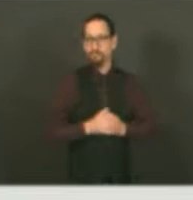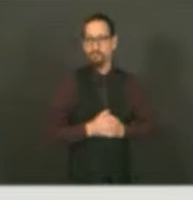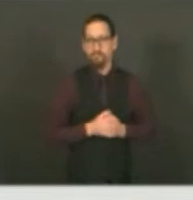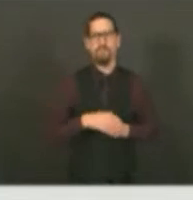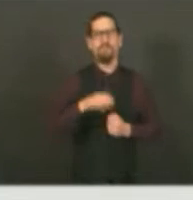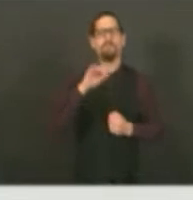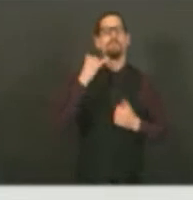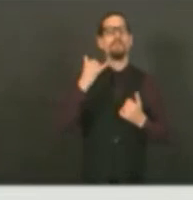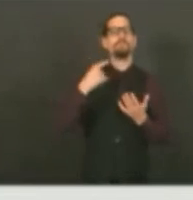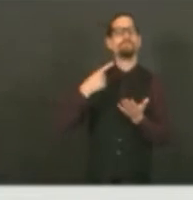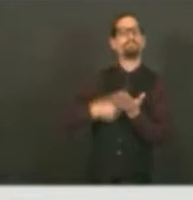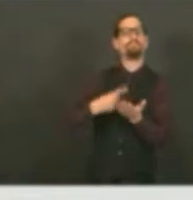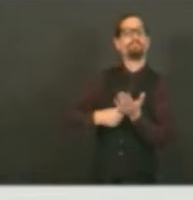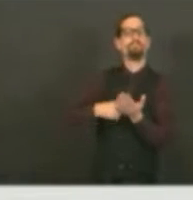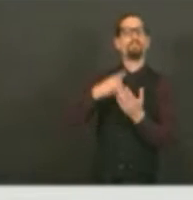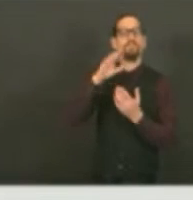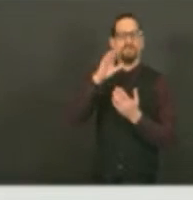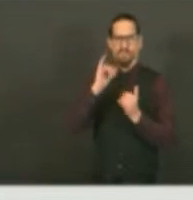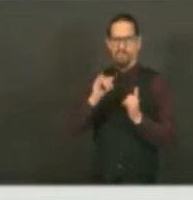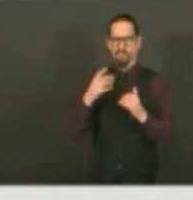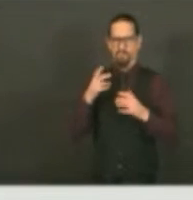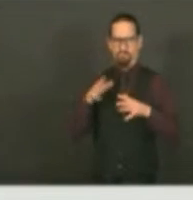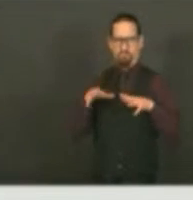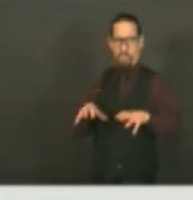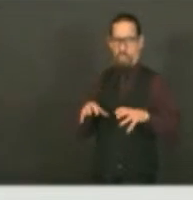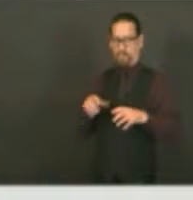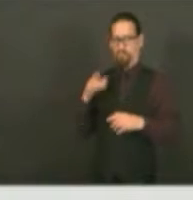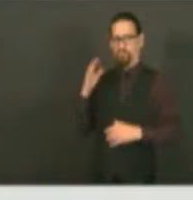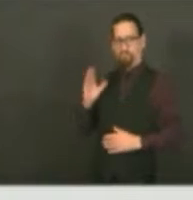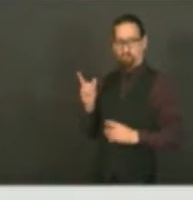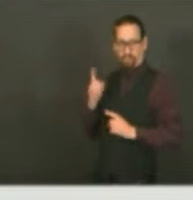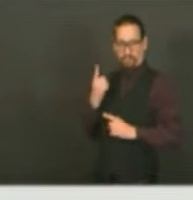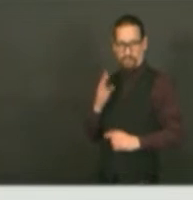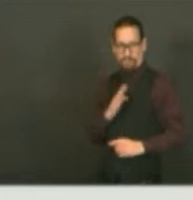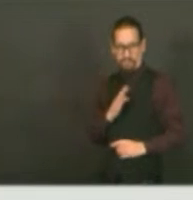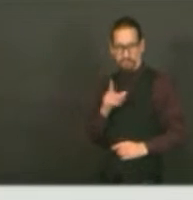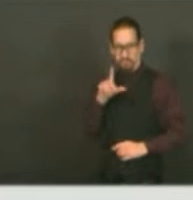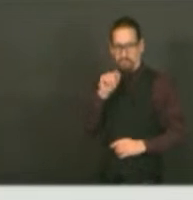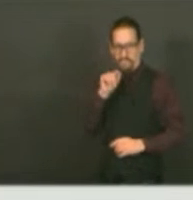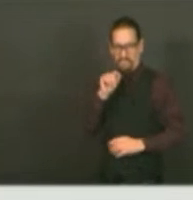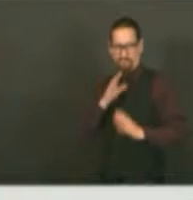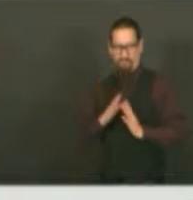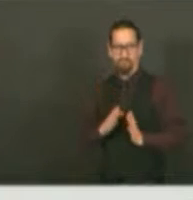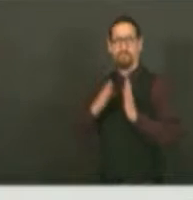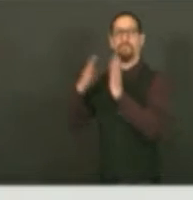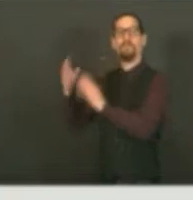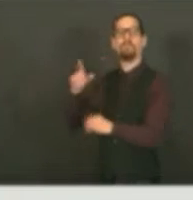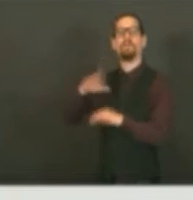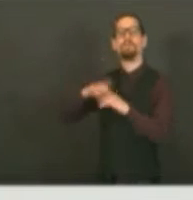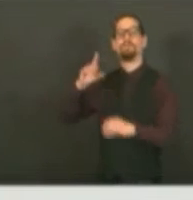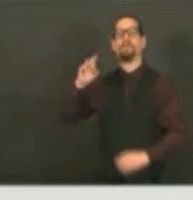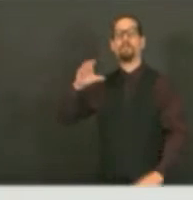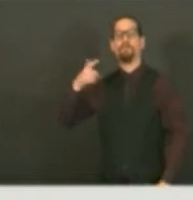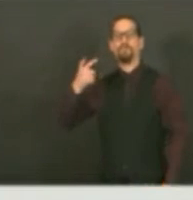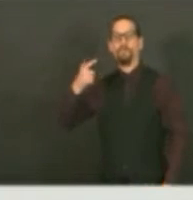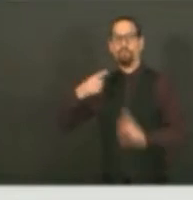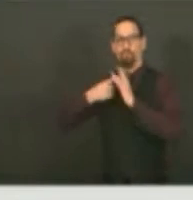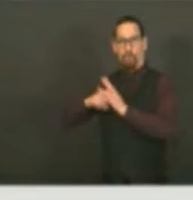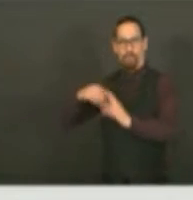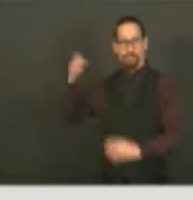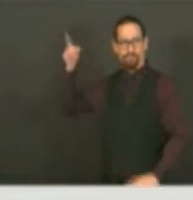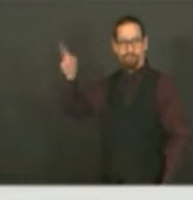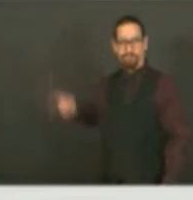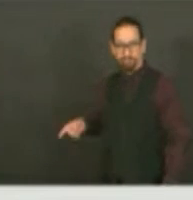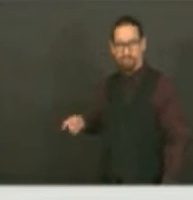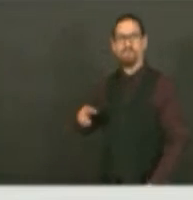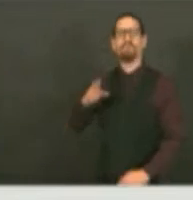Beginning December 21st, restaurants are going to be allowed to slightly increase their capacity, but still only seating